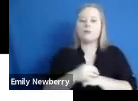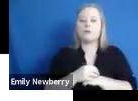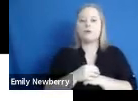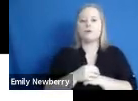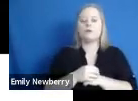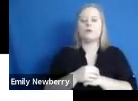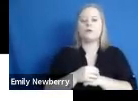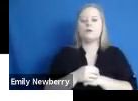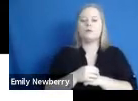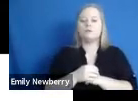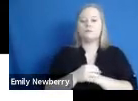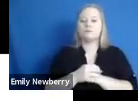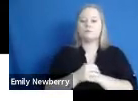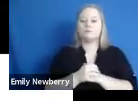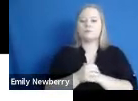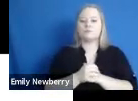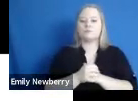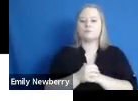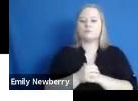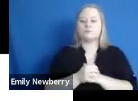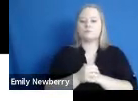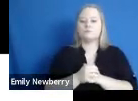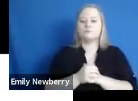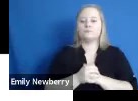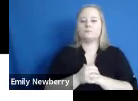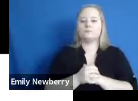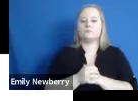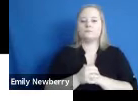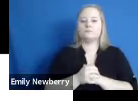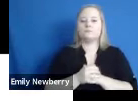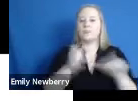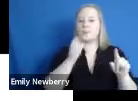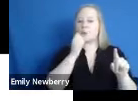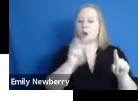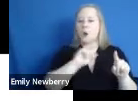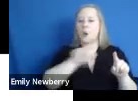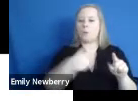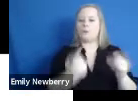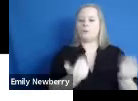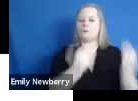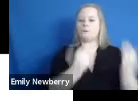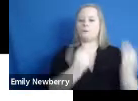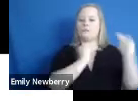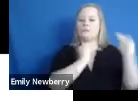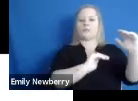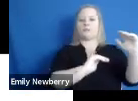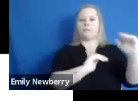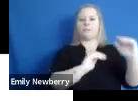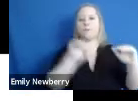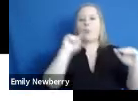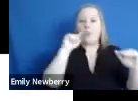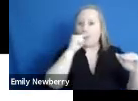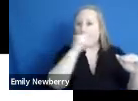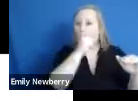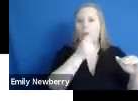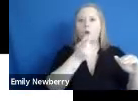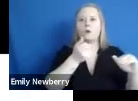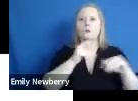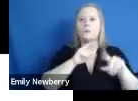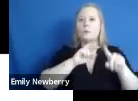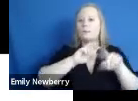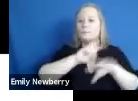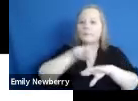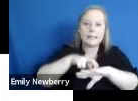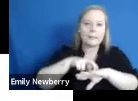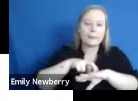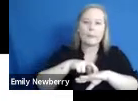theme is on this is that we're not just restricting ourselves to corn, alfalfa, potatoes either.